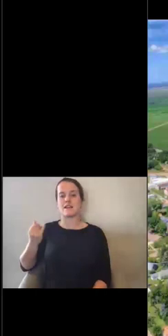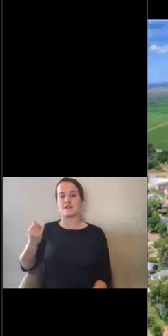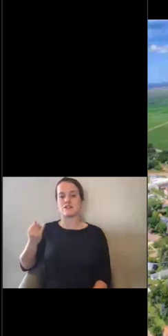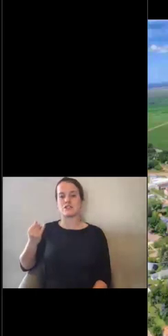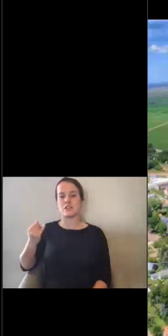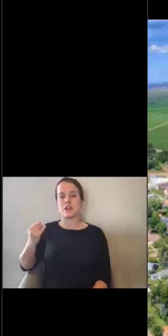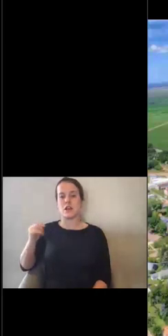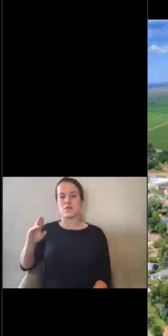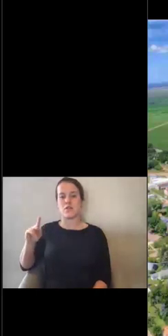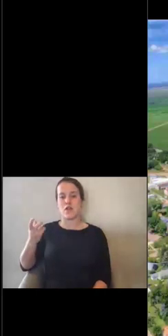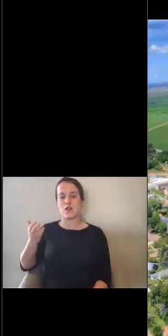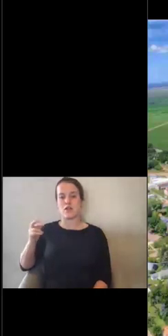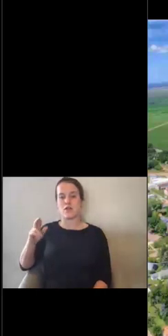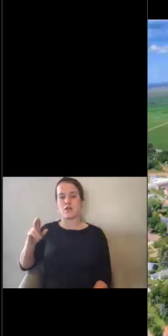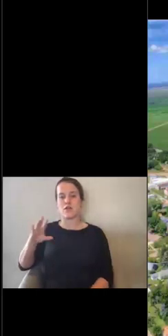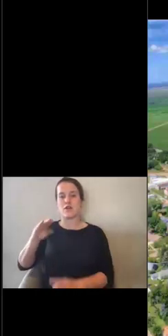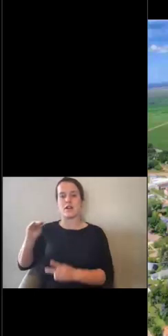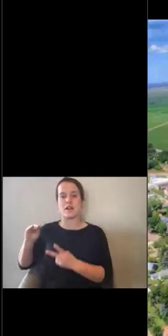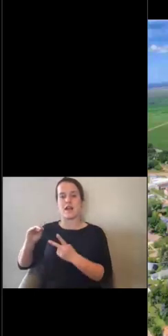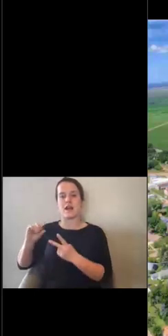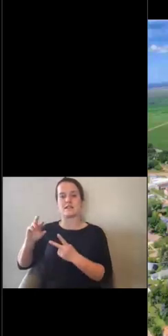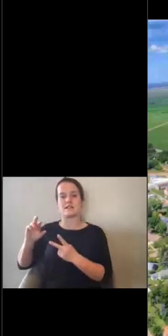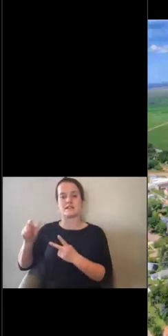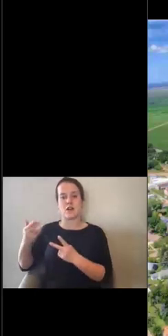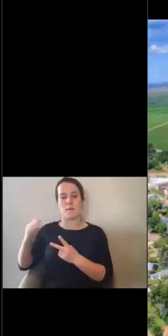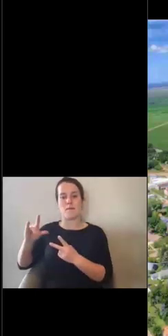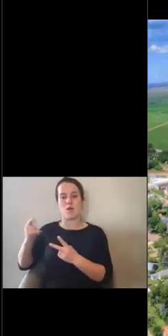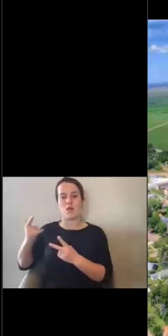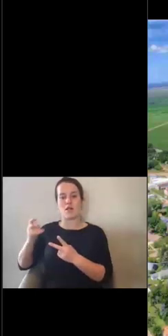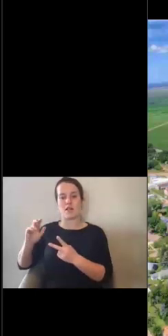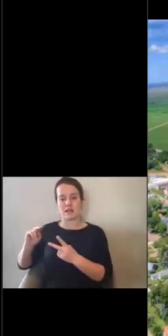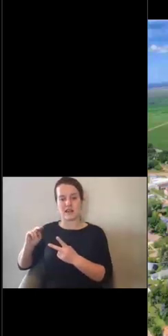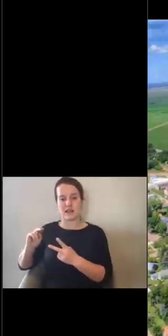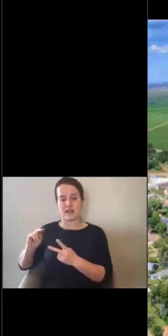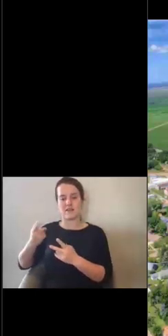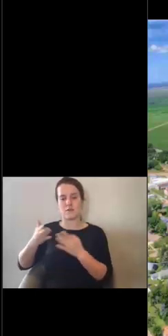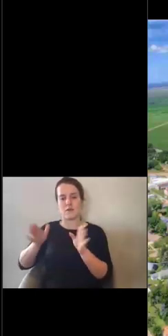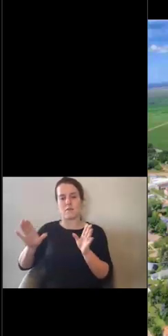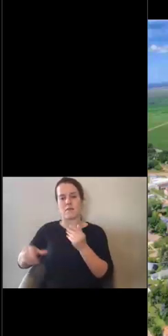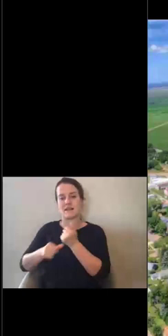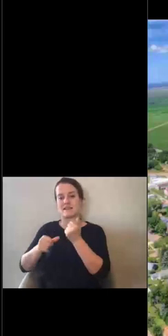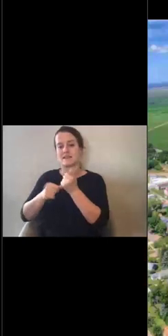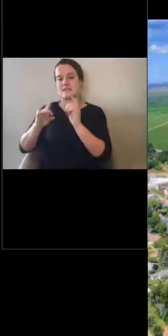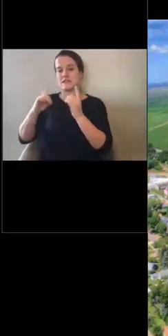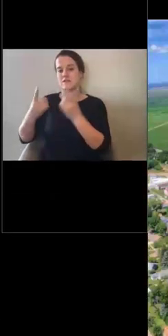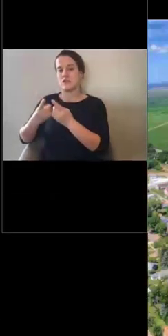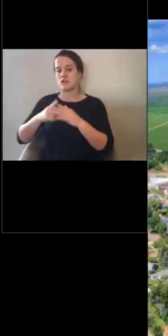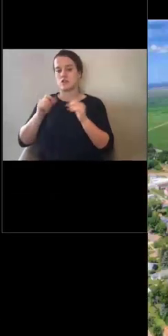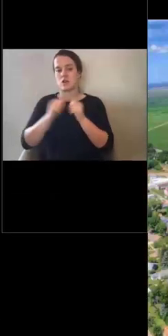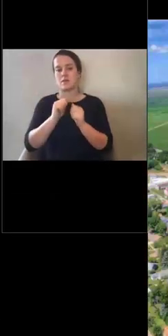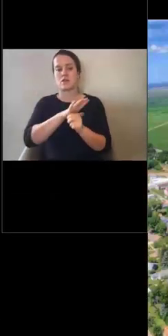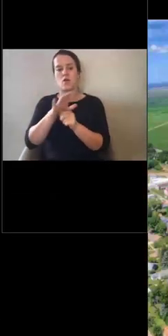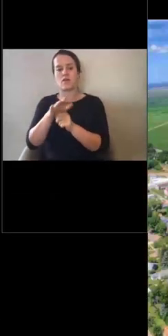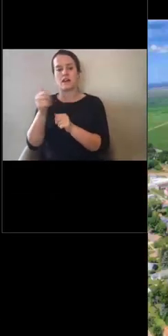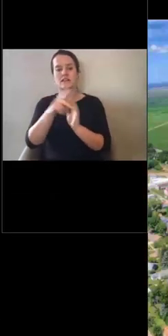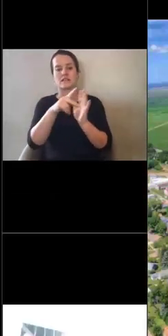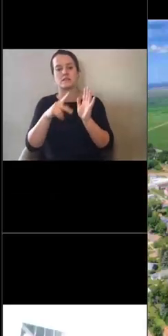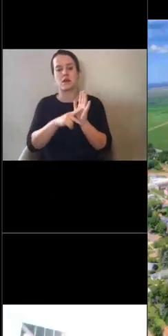Mulligan from the public assistance division to begin our COVID-19 policy review. KJ, over to you.